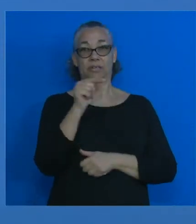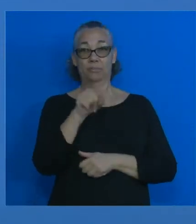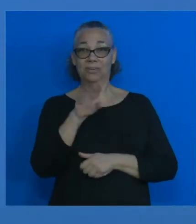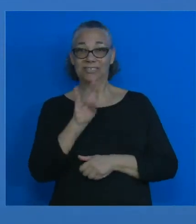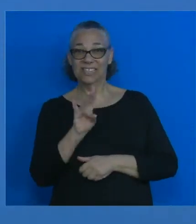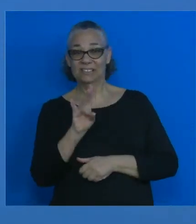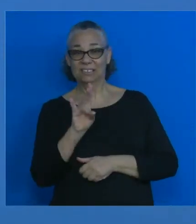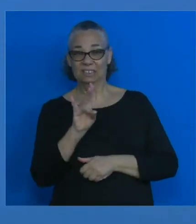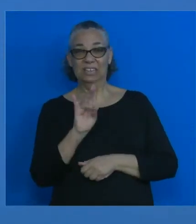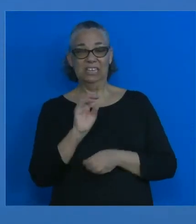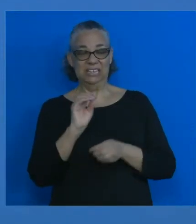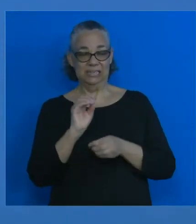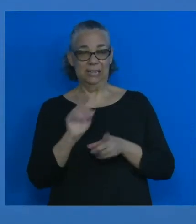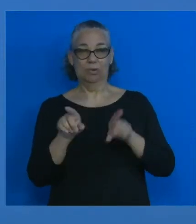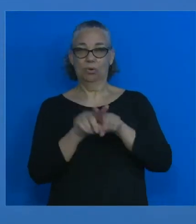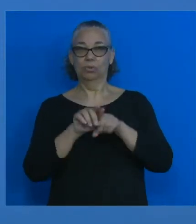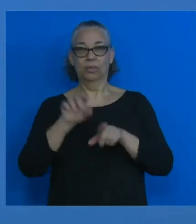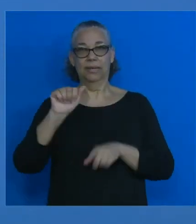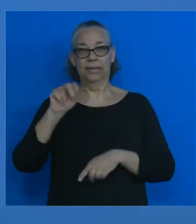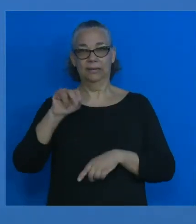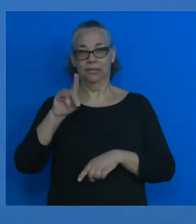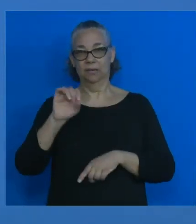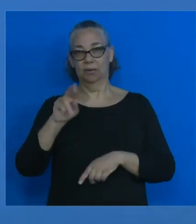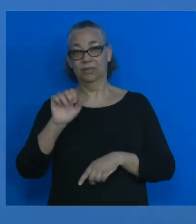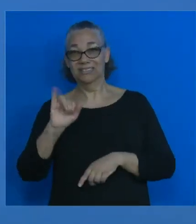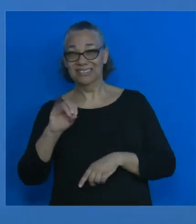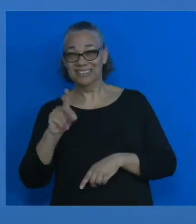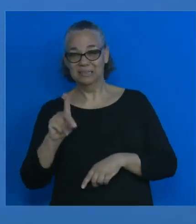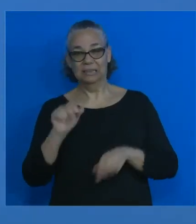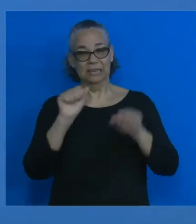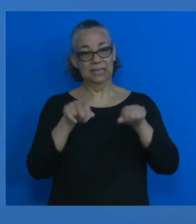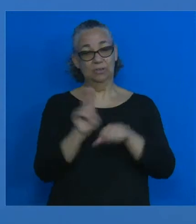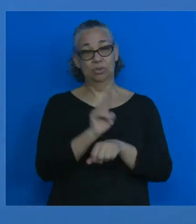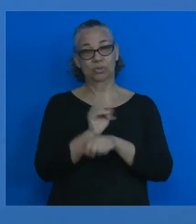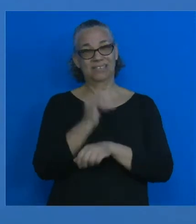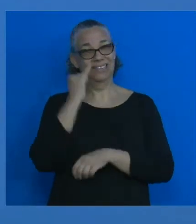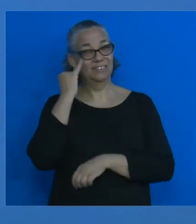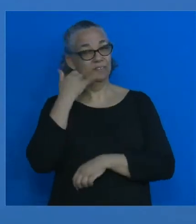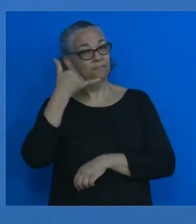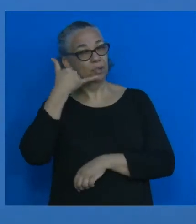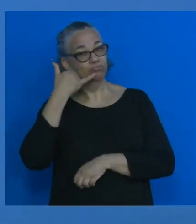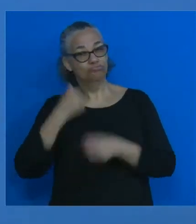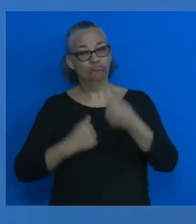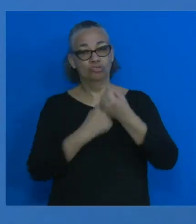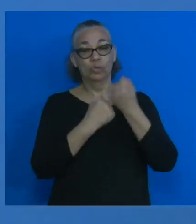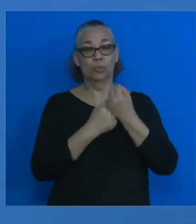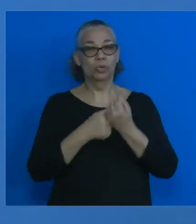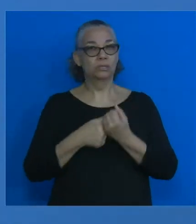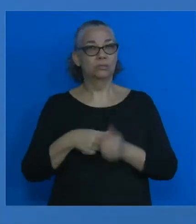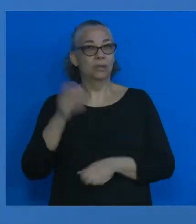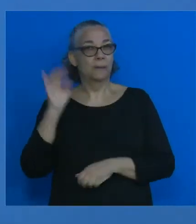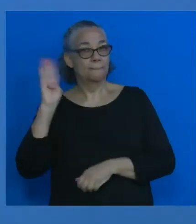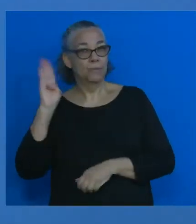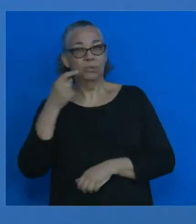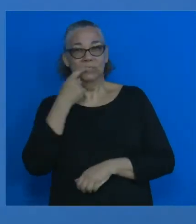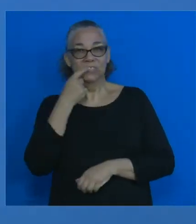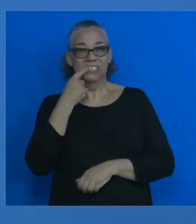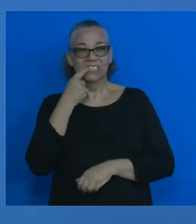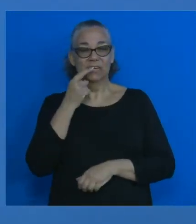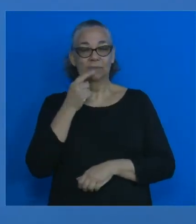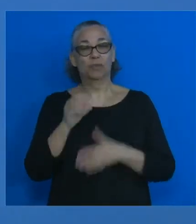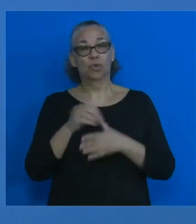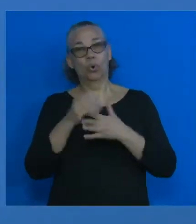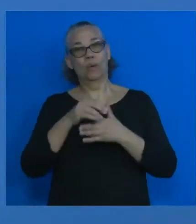above installed, and Android users can use the app if their phone supports Bluetooth Low Energy and Android version 6 or